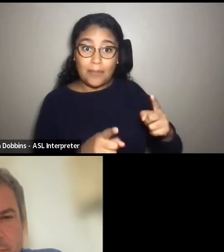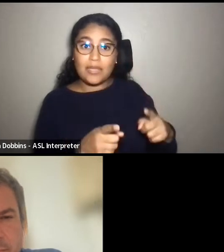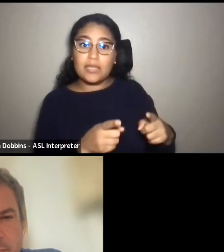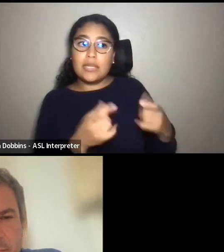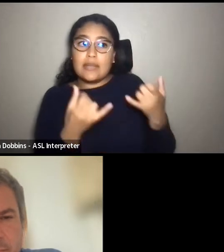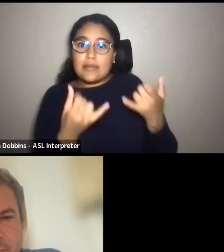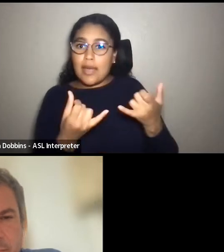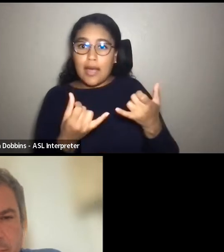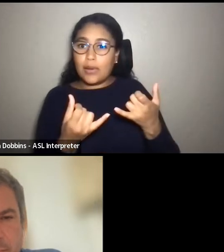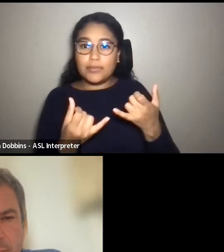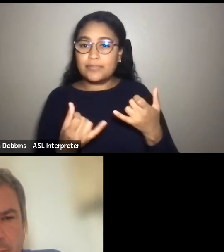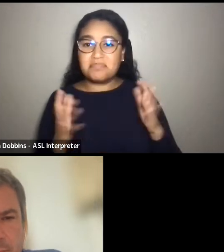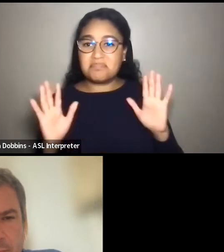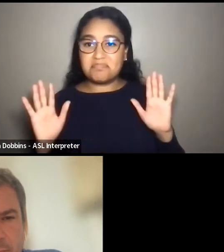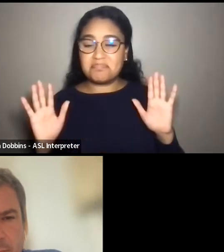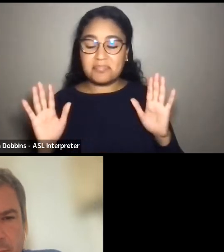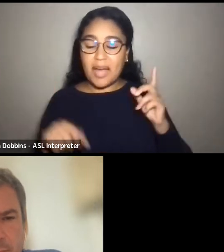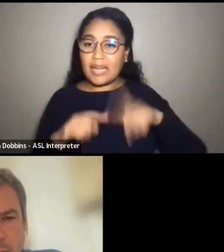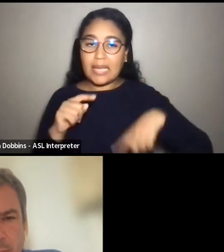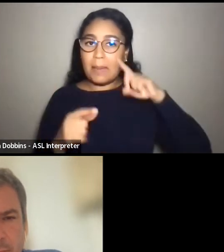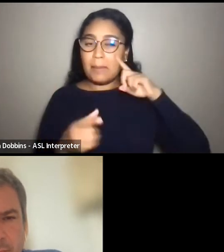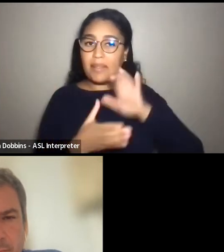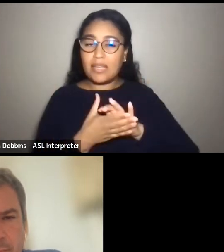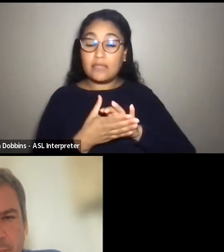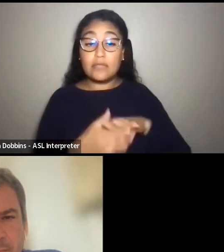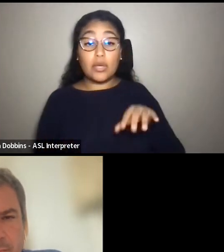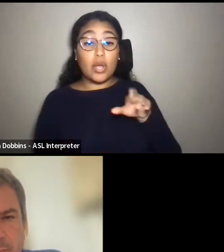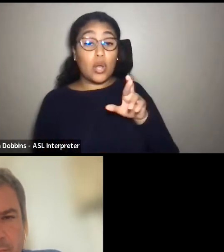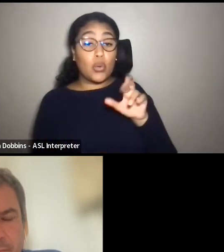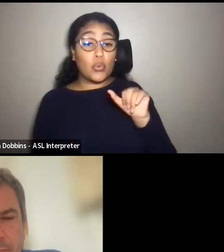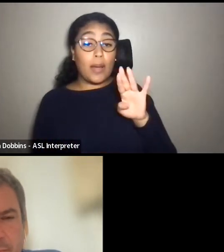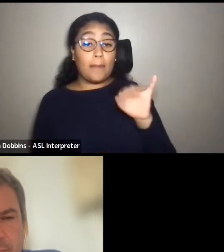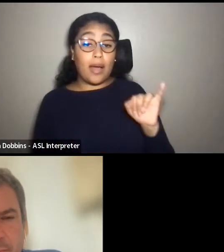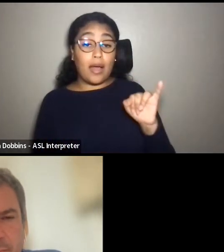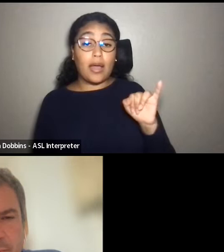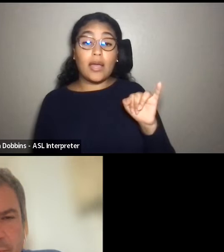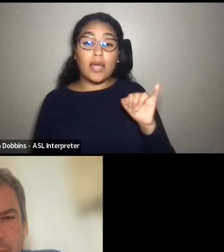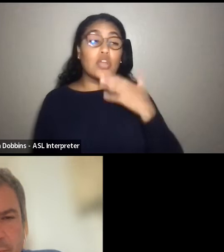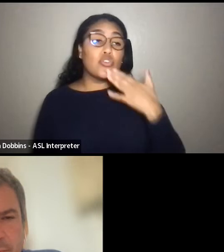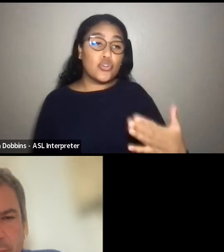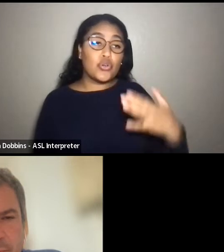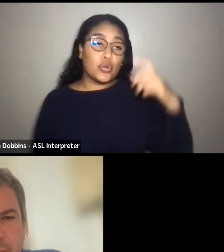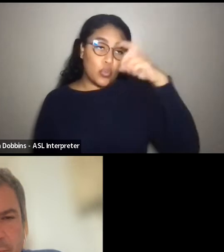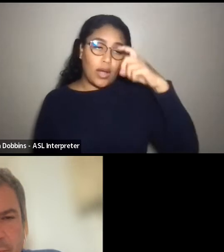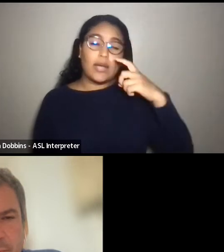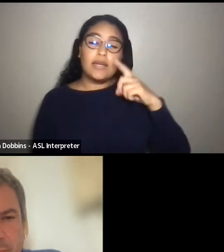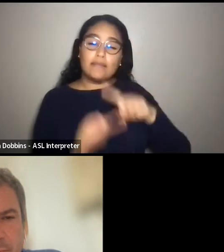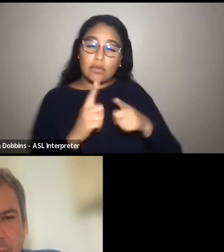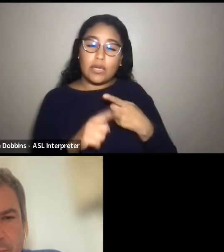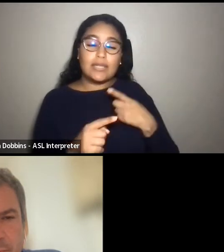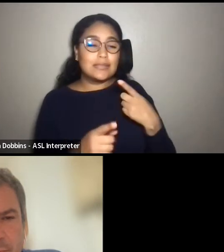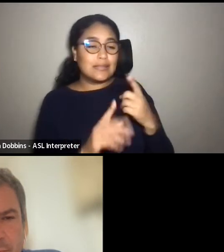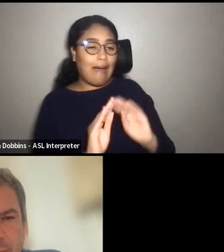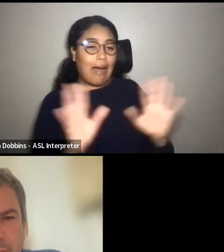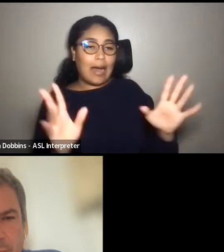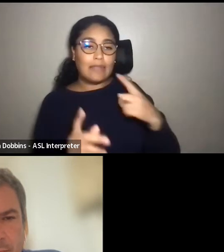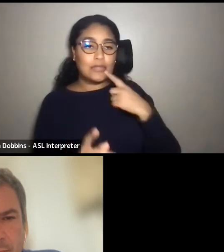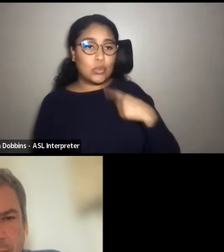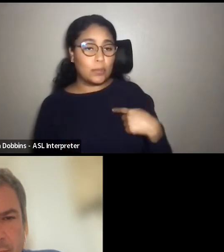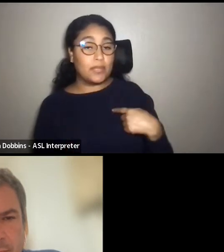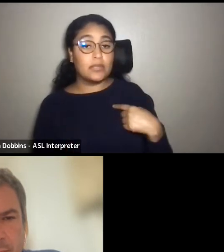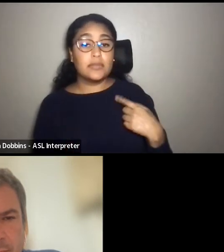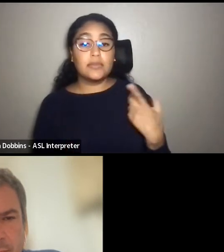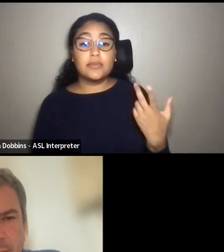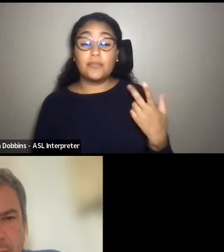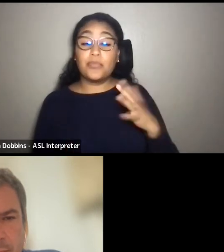happening now is unconscionable. Rabbi Adam Greenwald, a wise friend, said something so obvious it's brilliant.